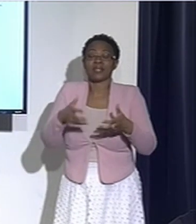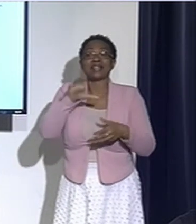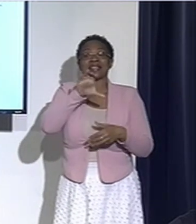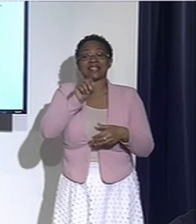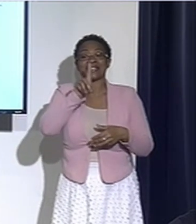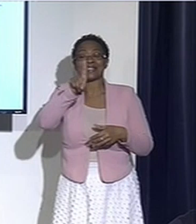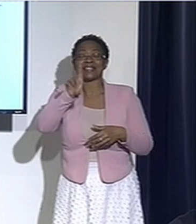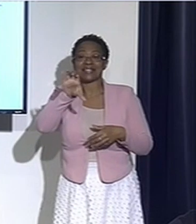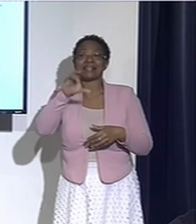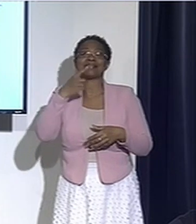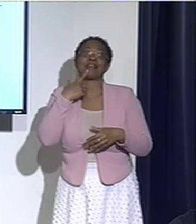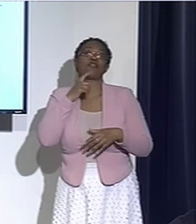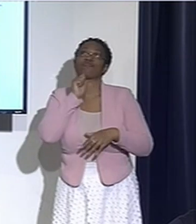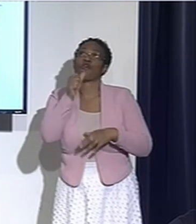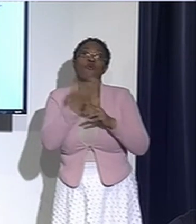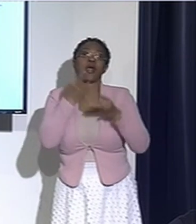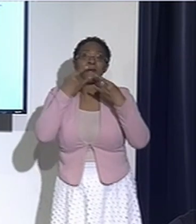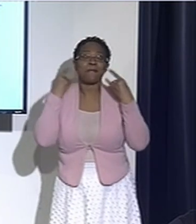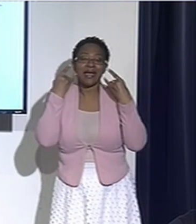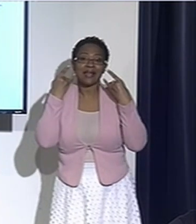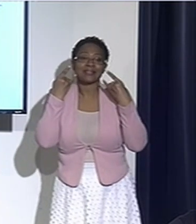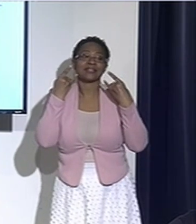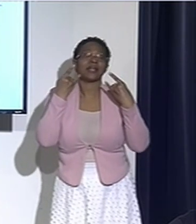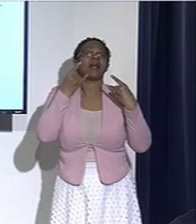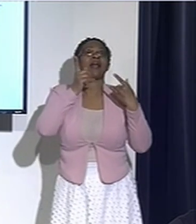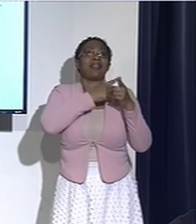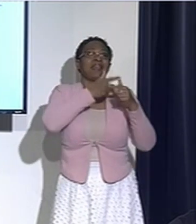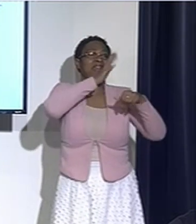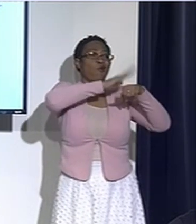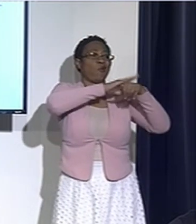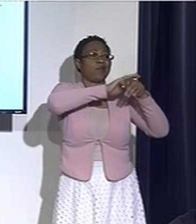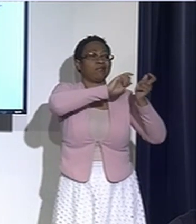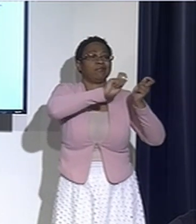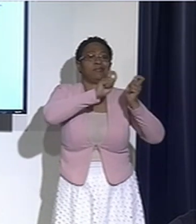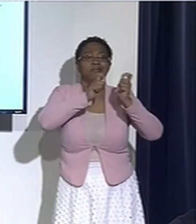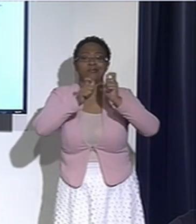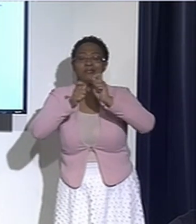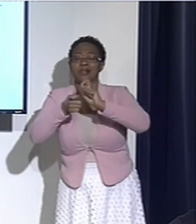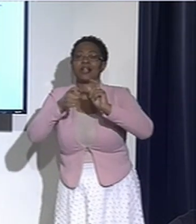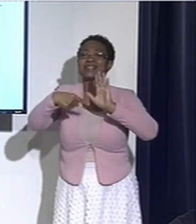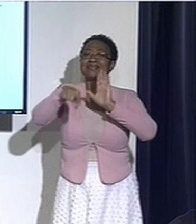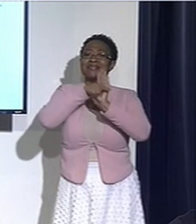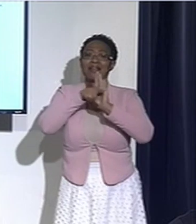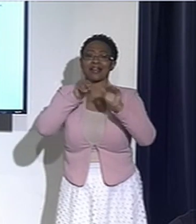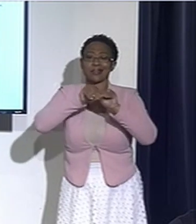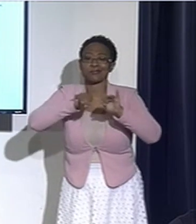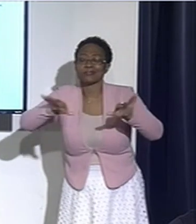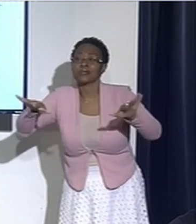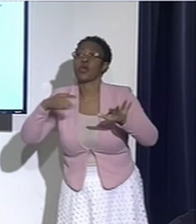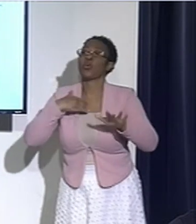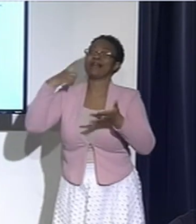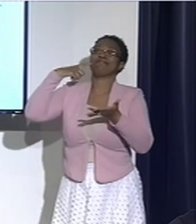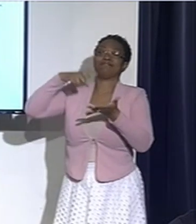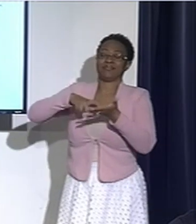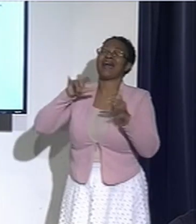masks. That warning has had really bad consequences for this country. Now we